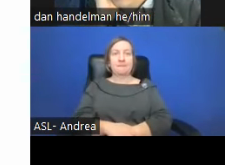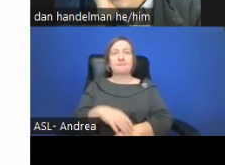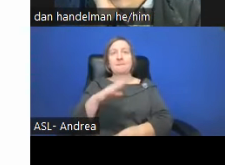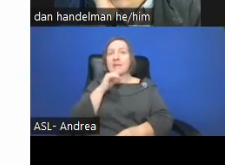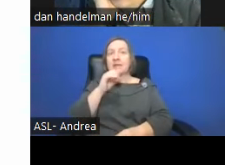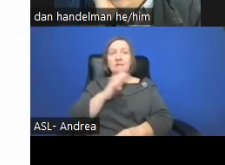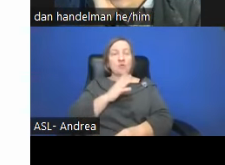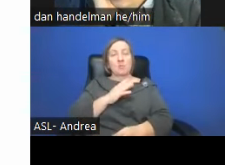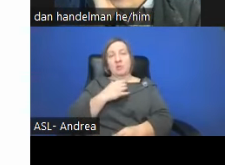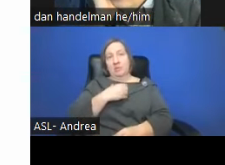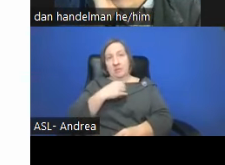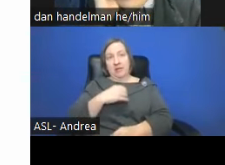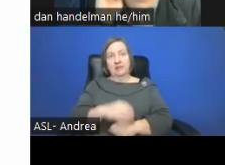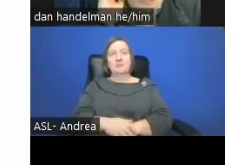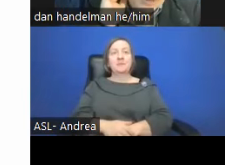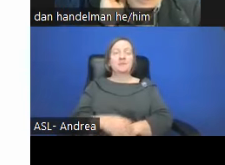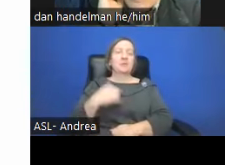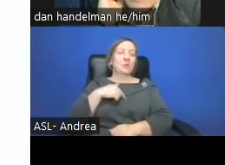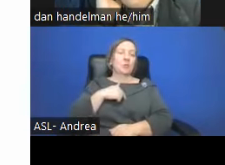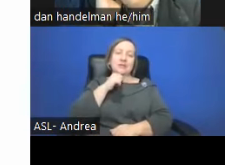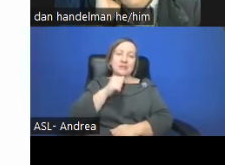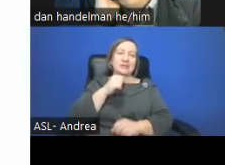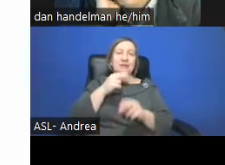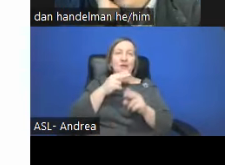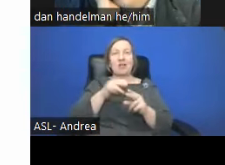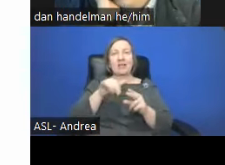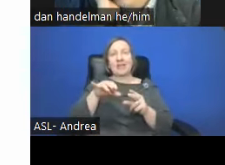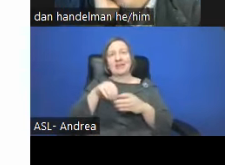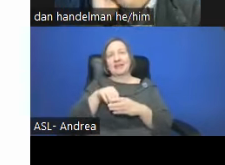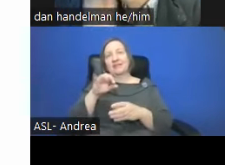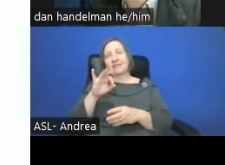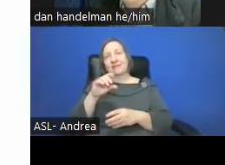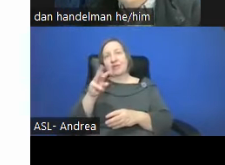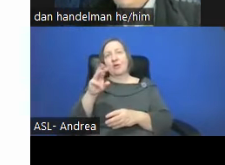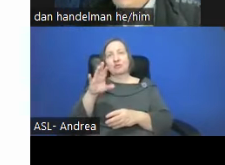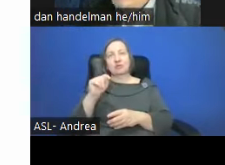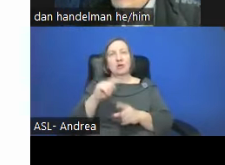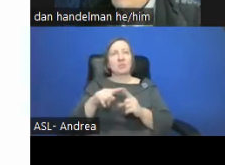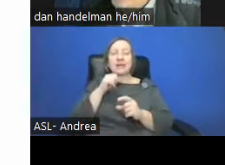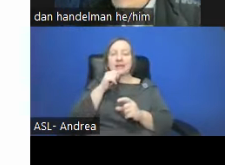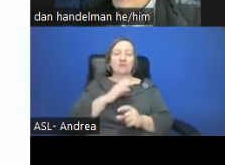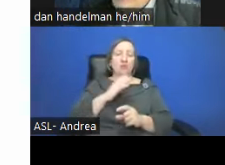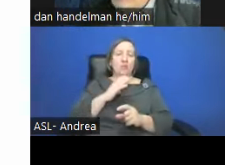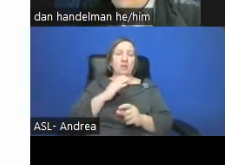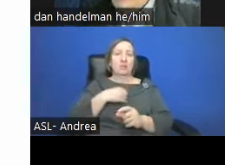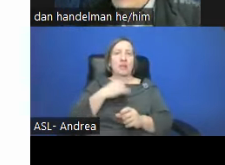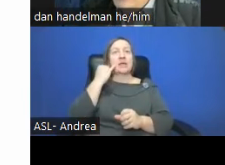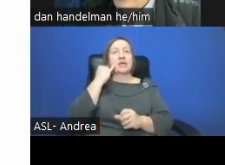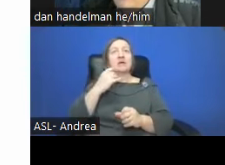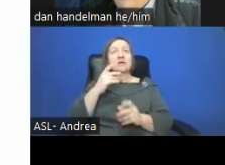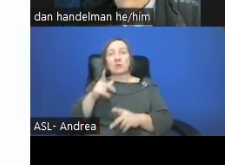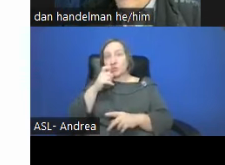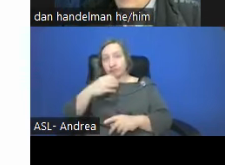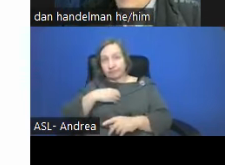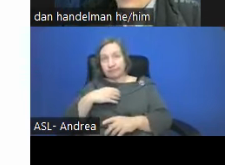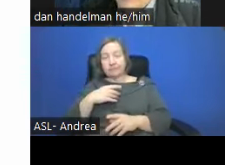Informal complaint. And we didn't call it this in the flow chart, but this is what it is. Informal complaint. If the complainant expresses an